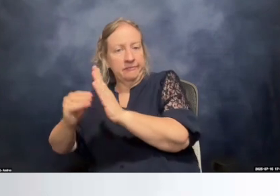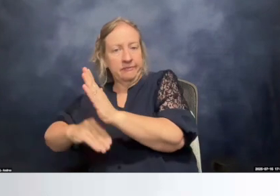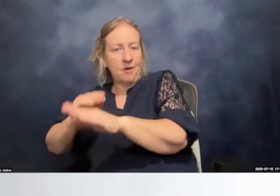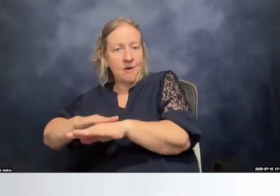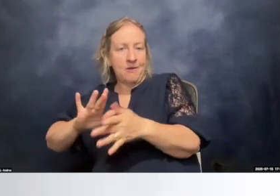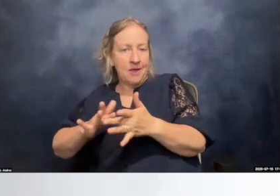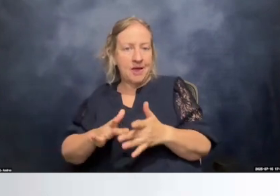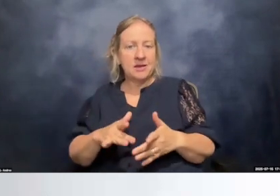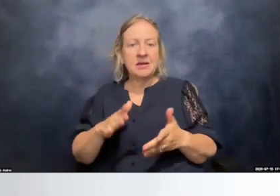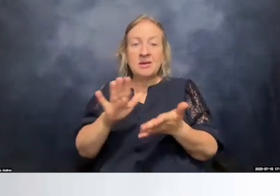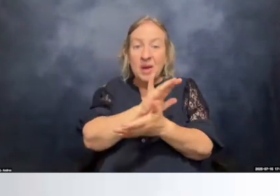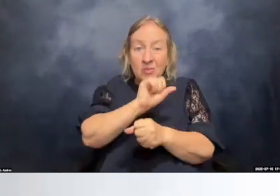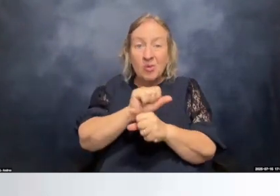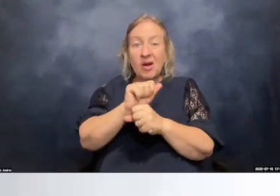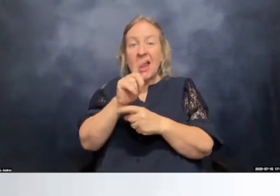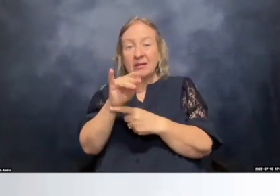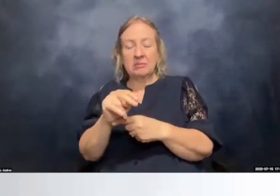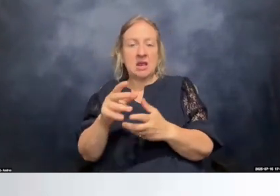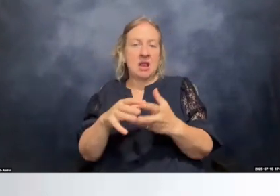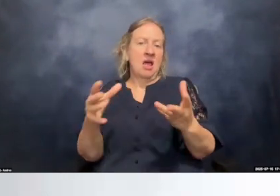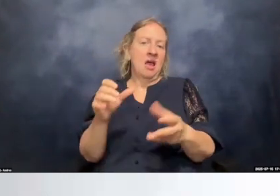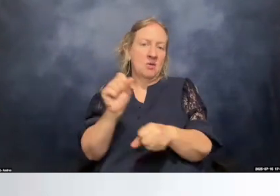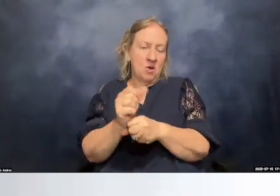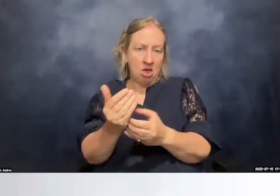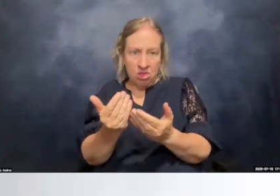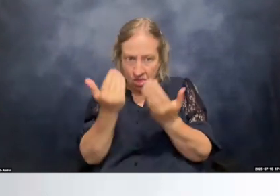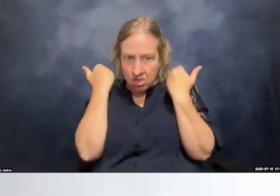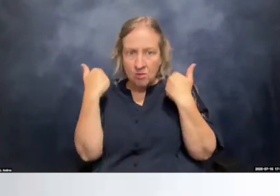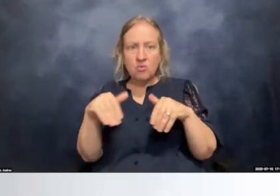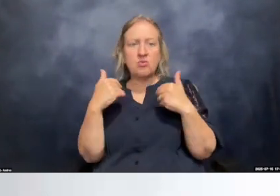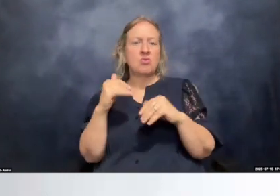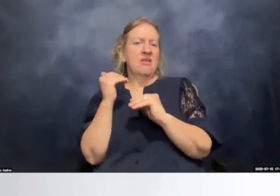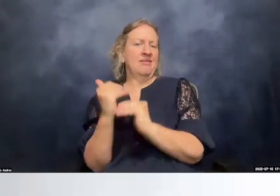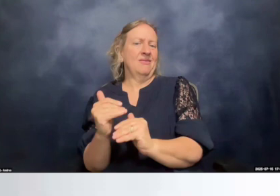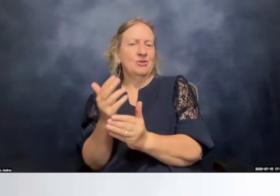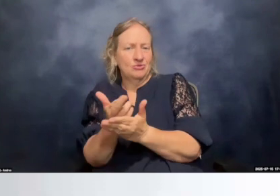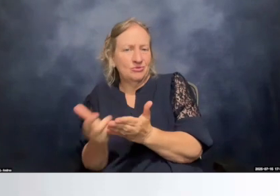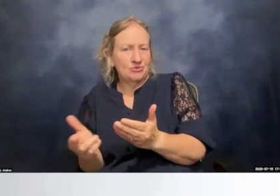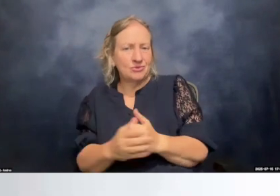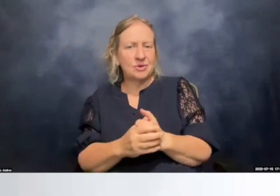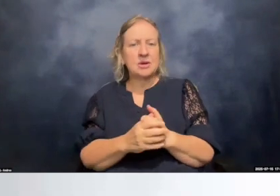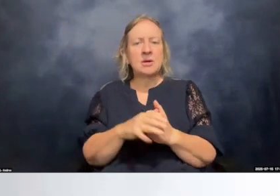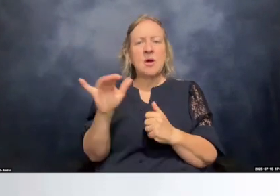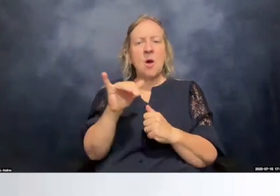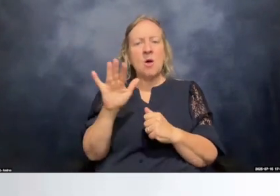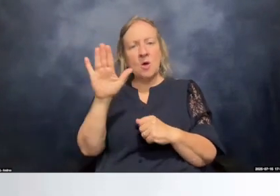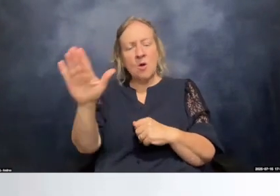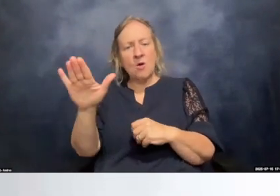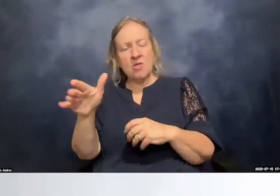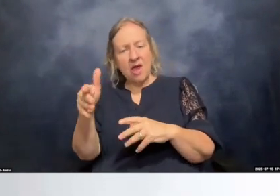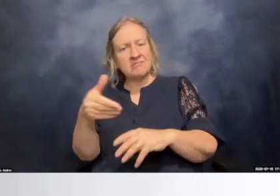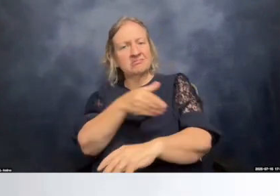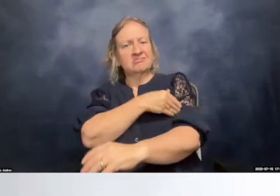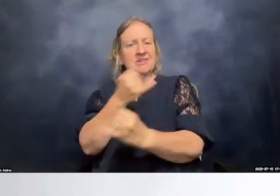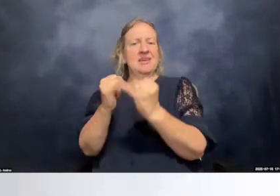limited resources. And lastly, limited waivers of sovereignty, immunity, which were identified as a barrier by